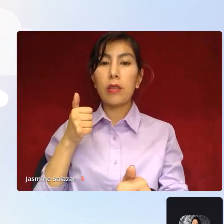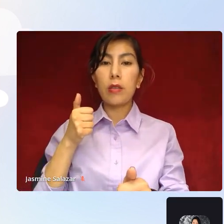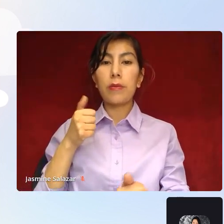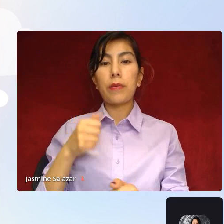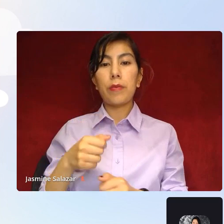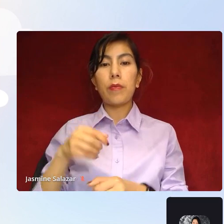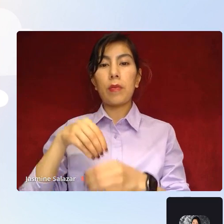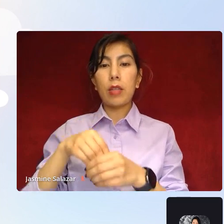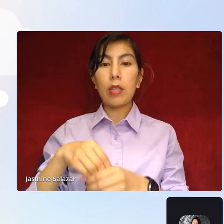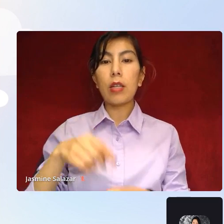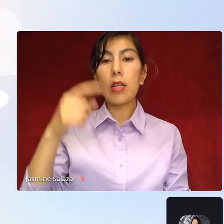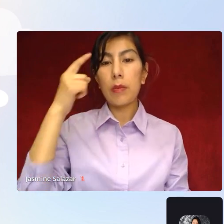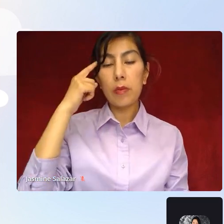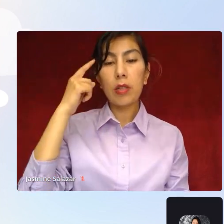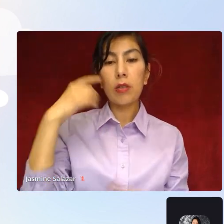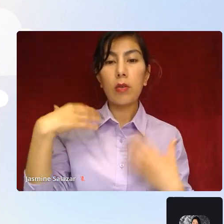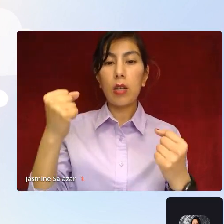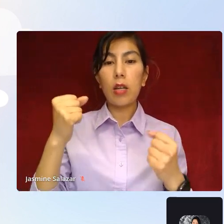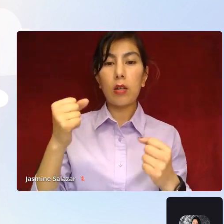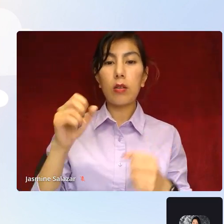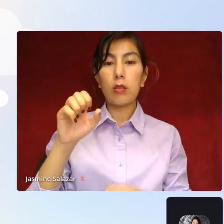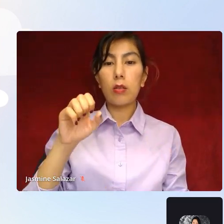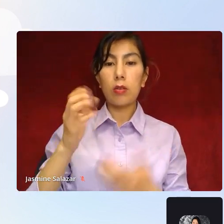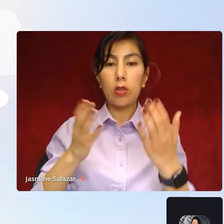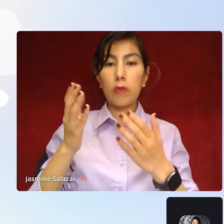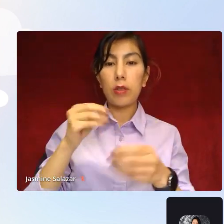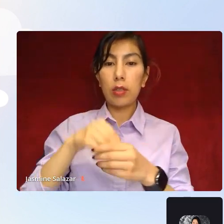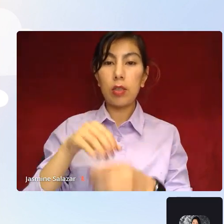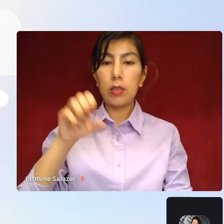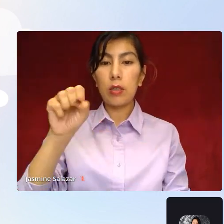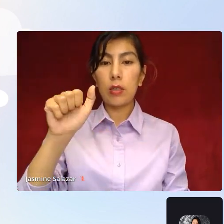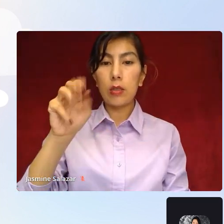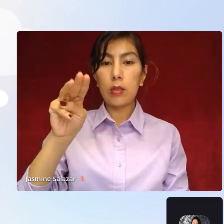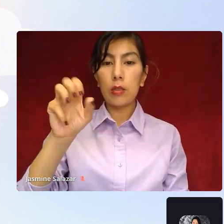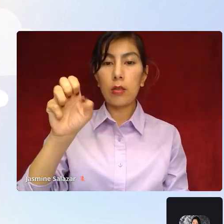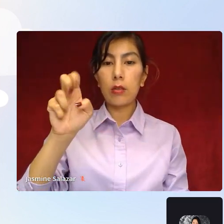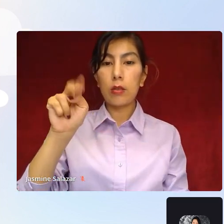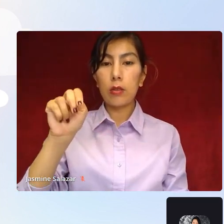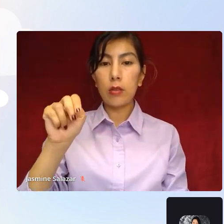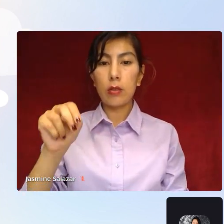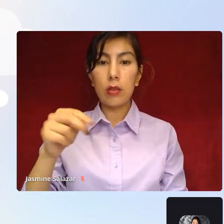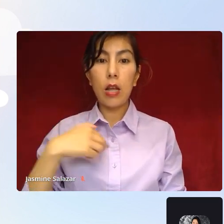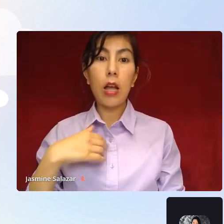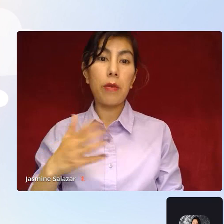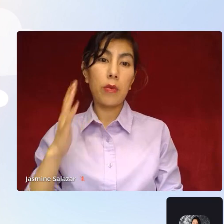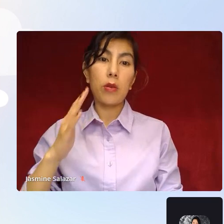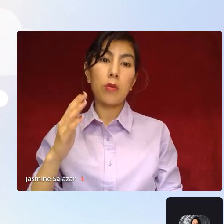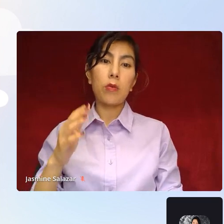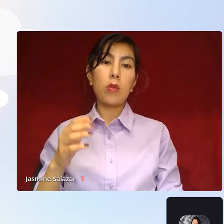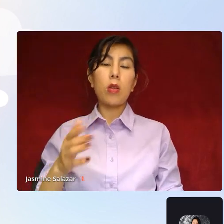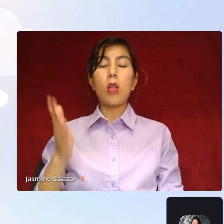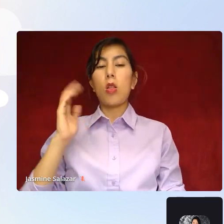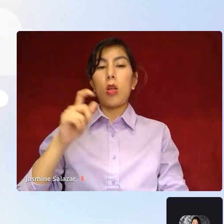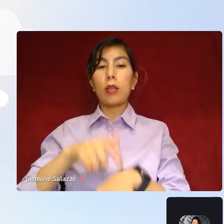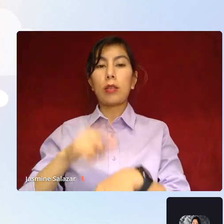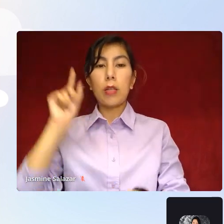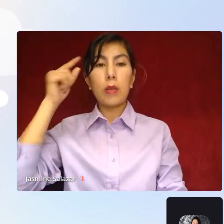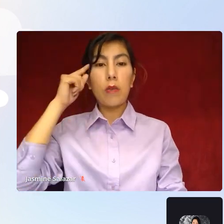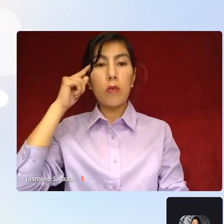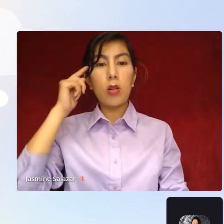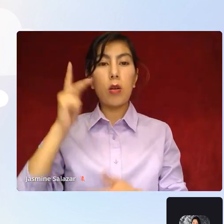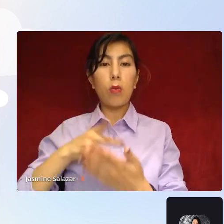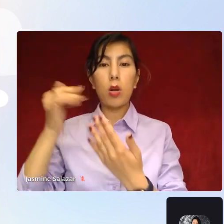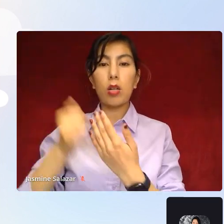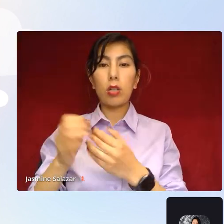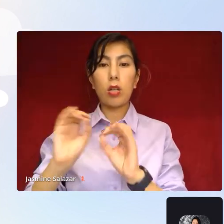Health Services at SAMHSA. Many of you know me as a longtime government project officer in the branch.